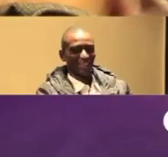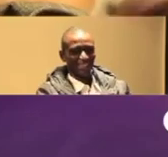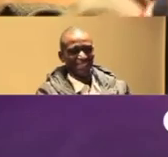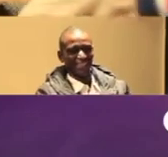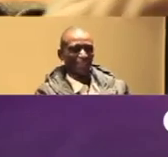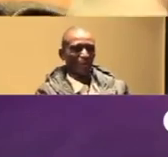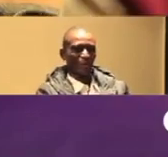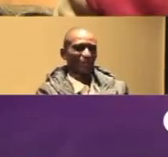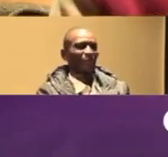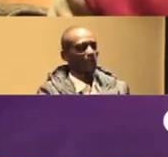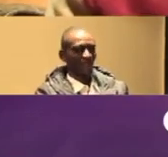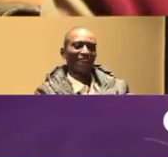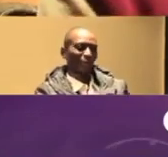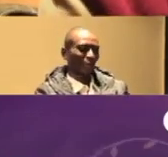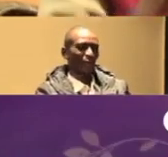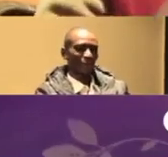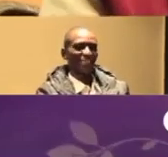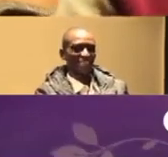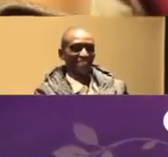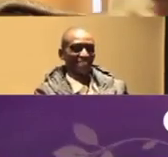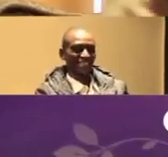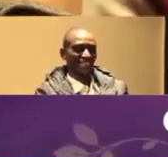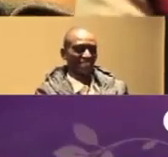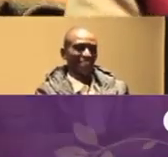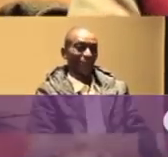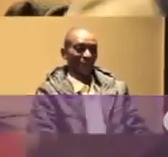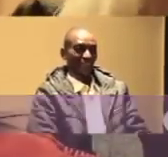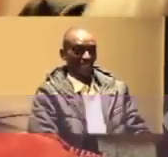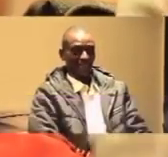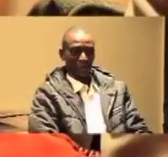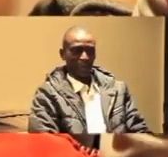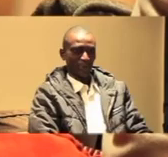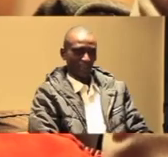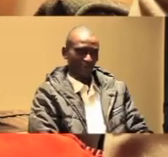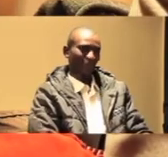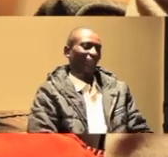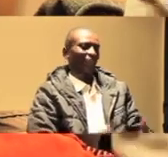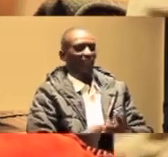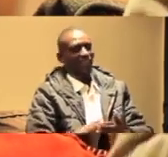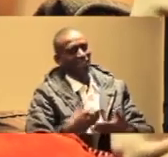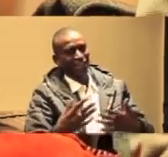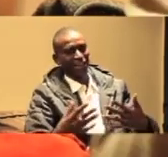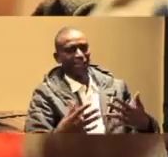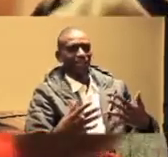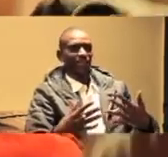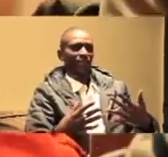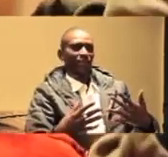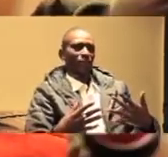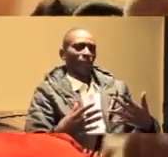saying they were singing in Kikuyu. So I also followed in dancing. It was an enjoyable day. And then